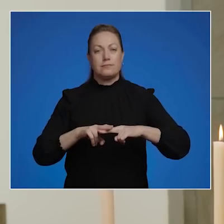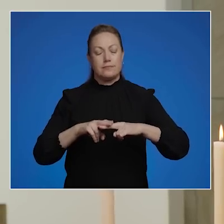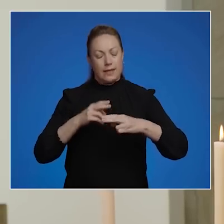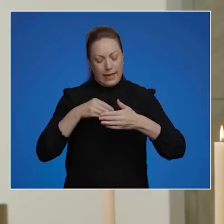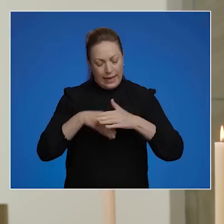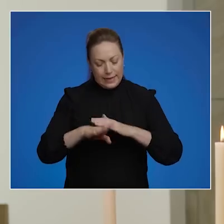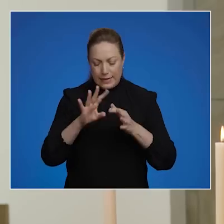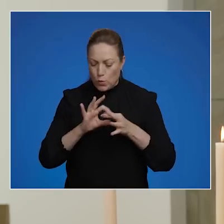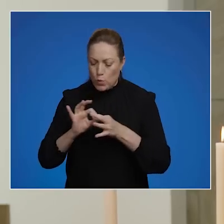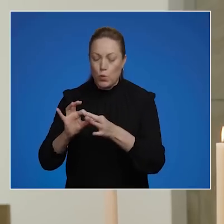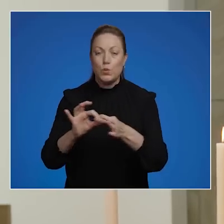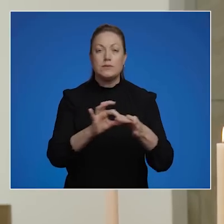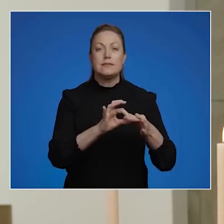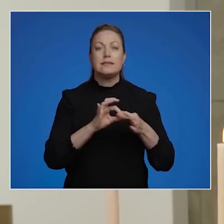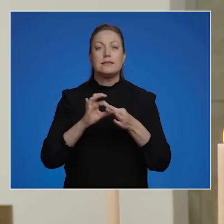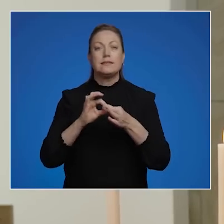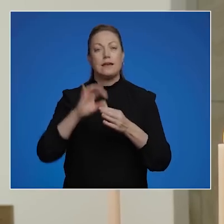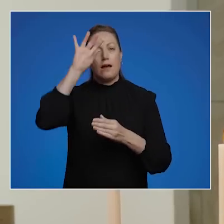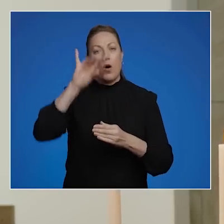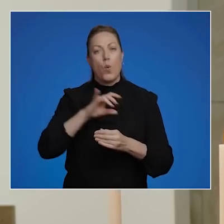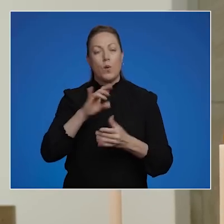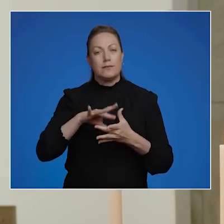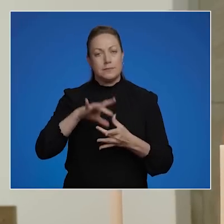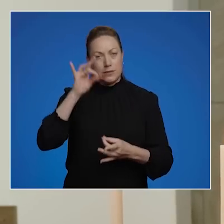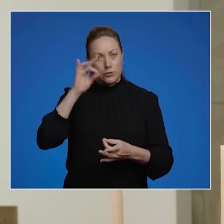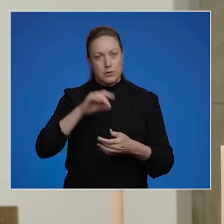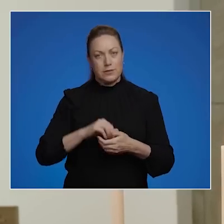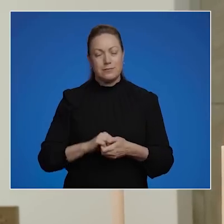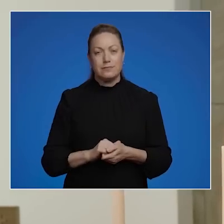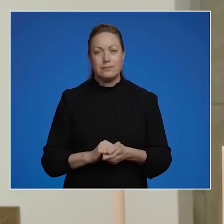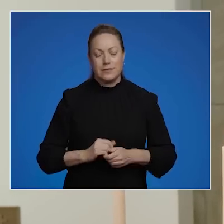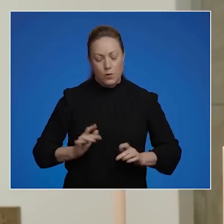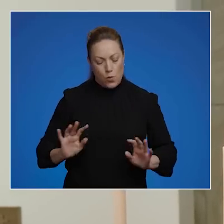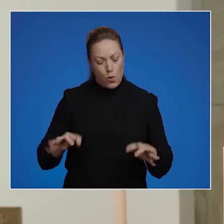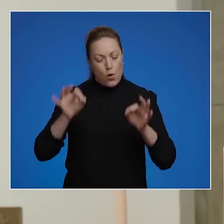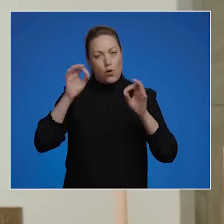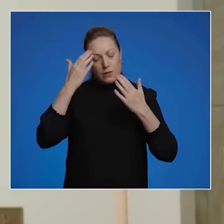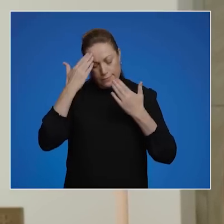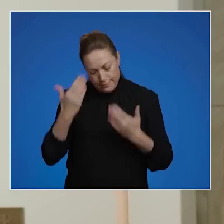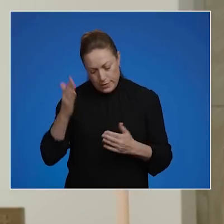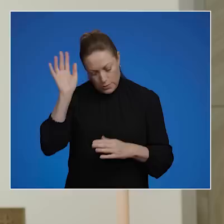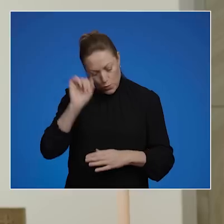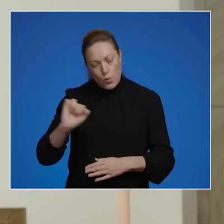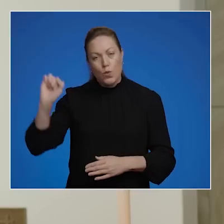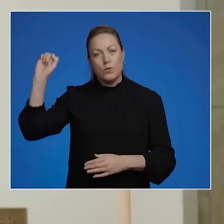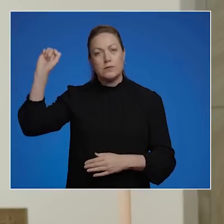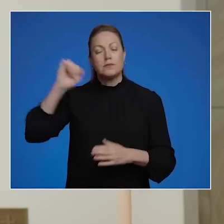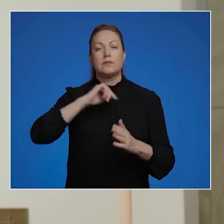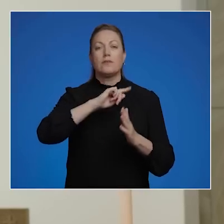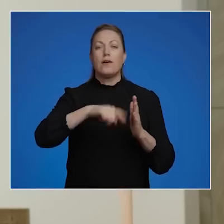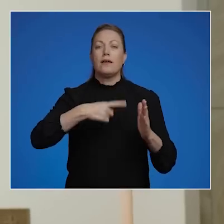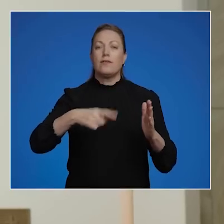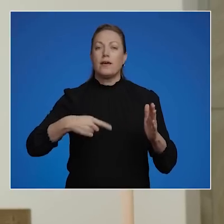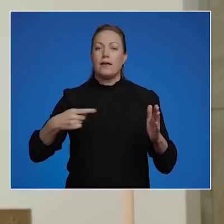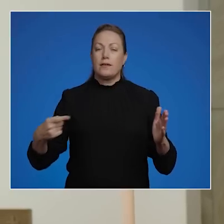Father, in the unity of the Holy Spirit, all glory and honour is yours